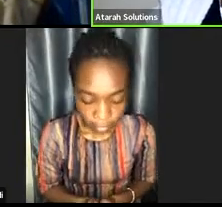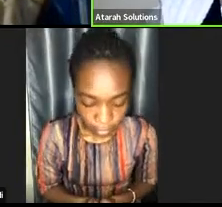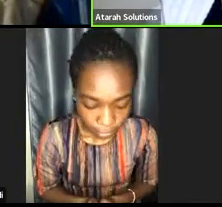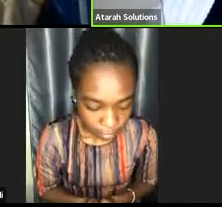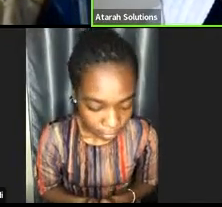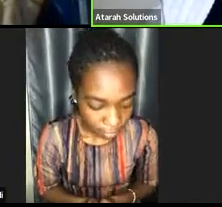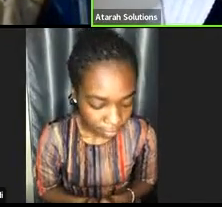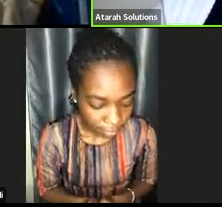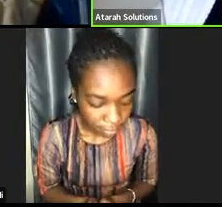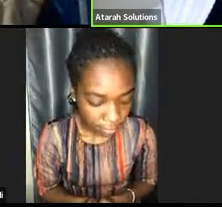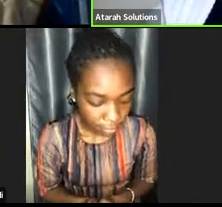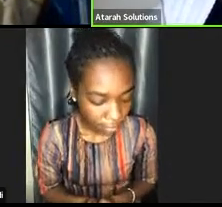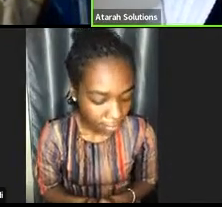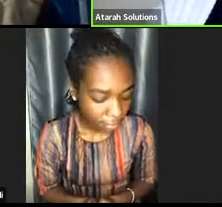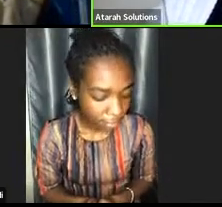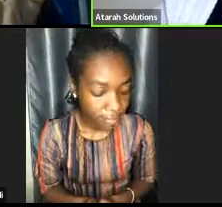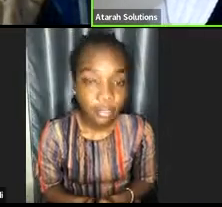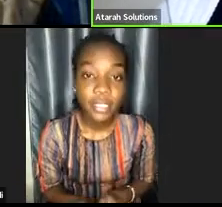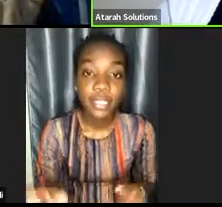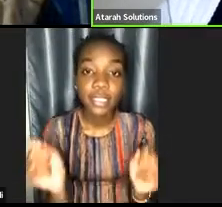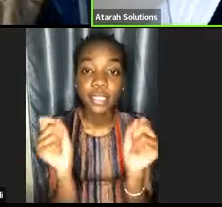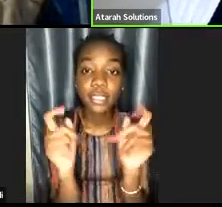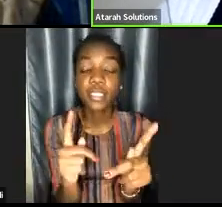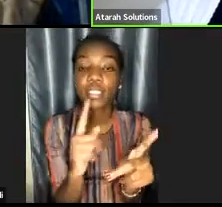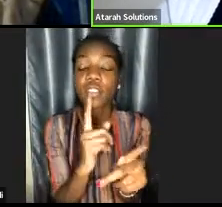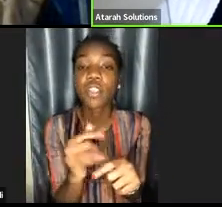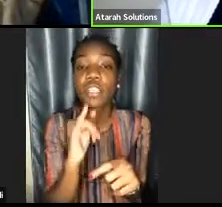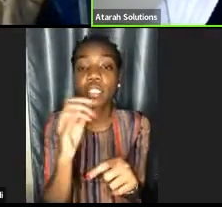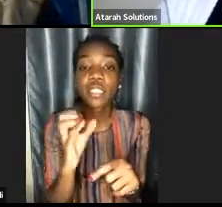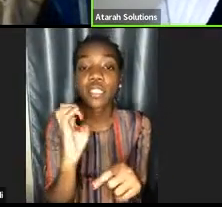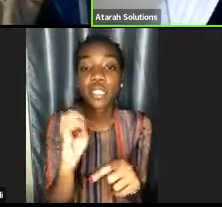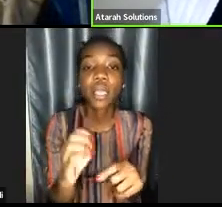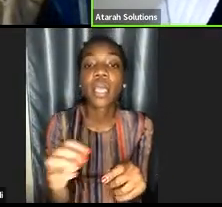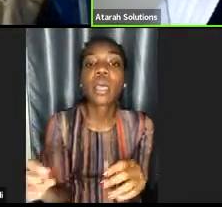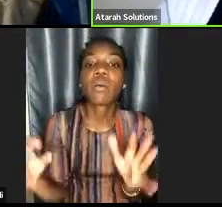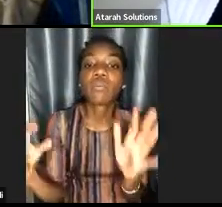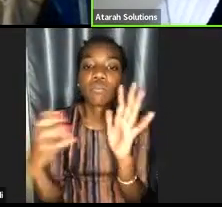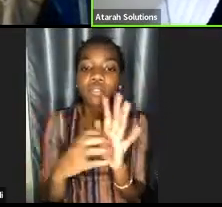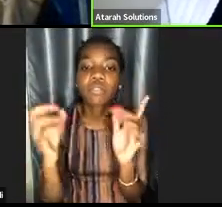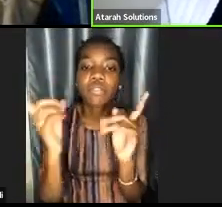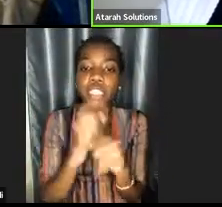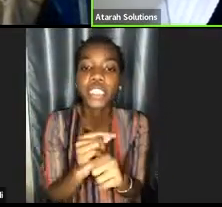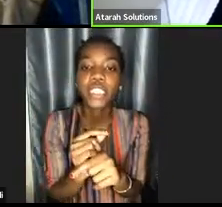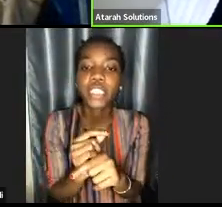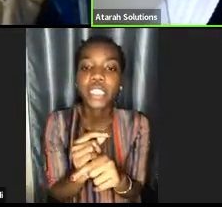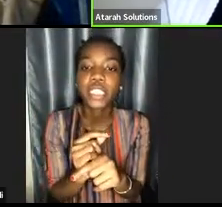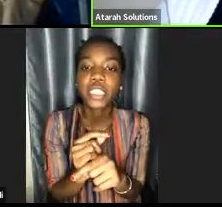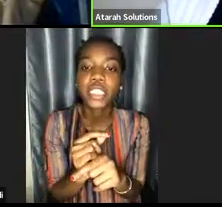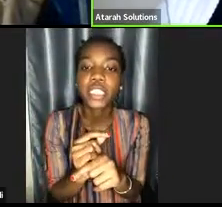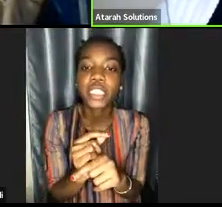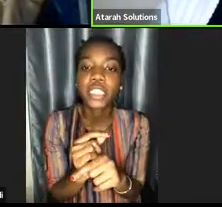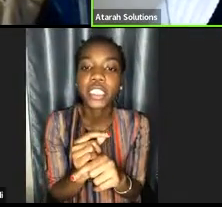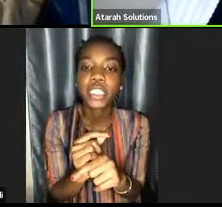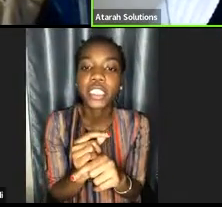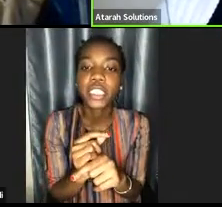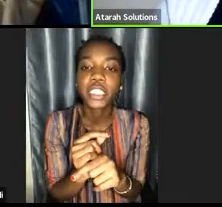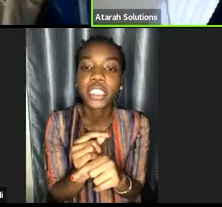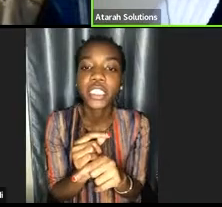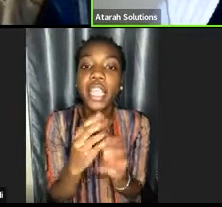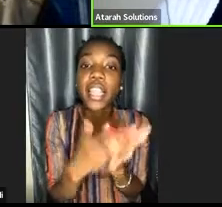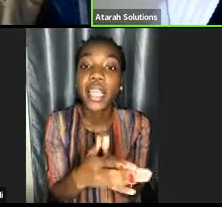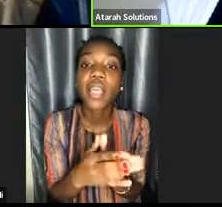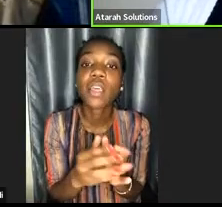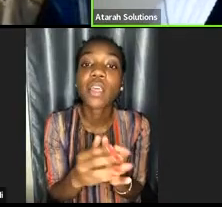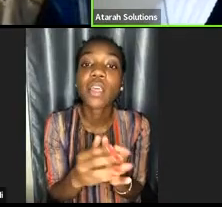Okay, so Jacinta has put the emails on the Nini. Jacinta, please also put the same on Facebook. Last week we